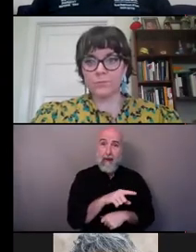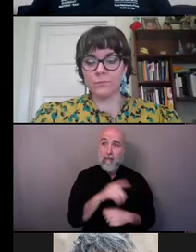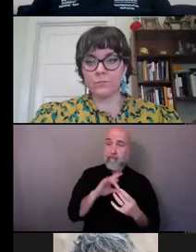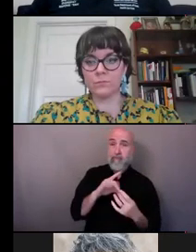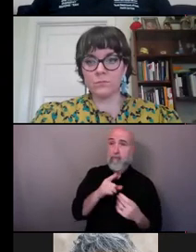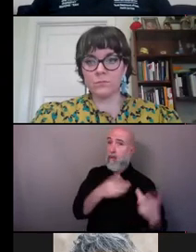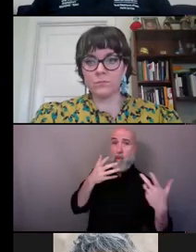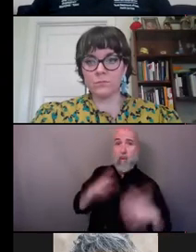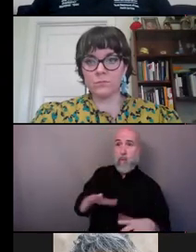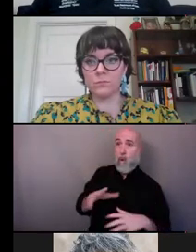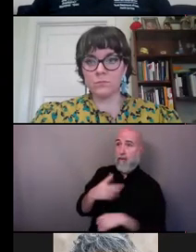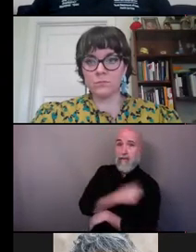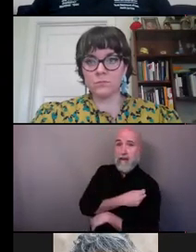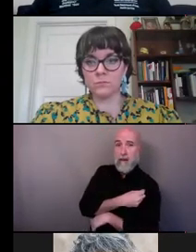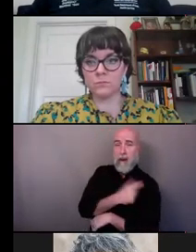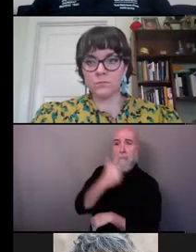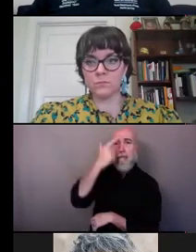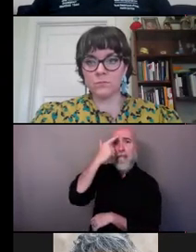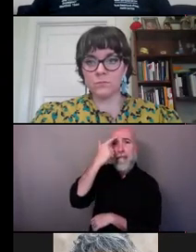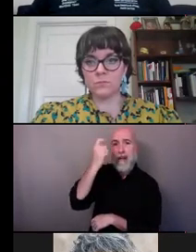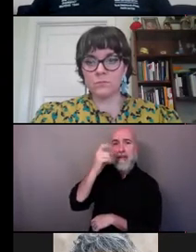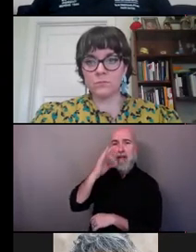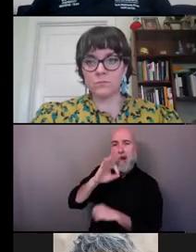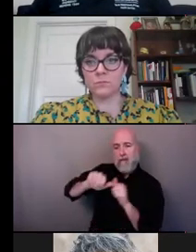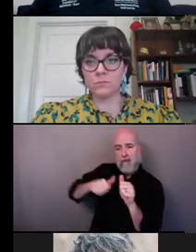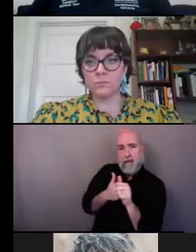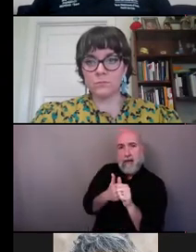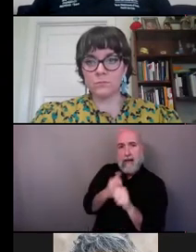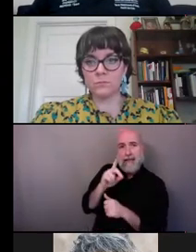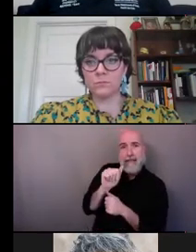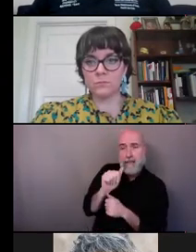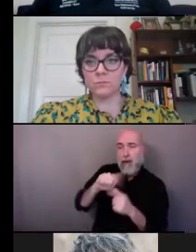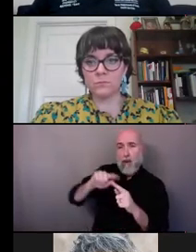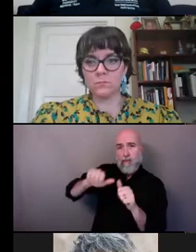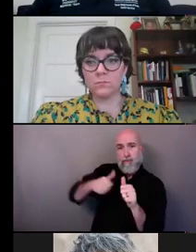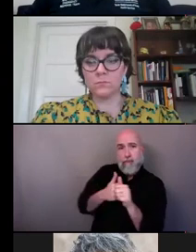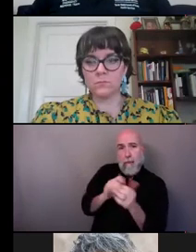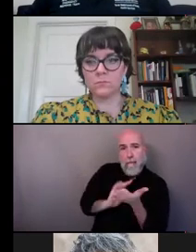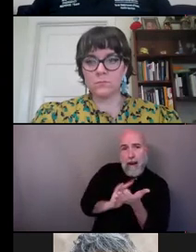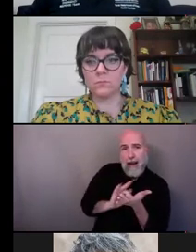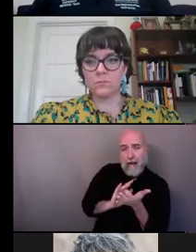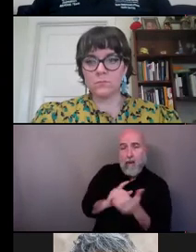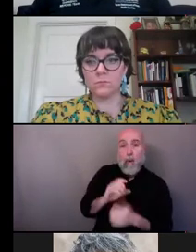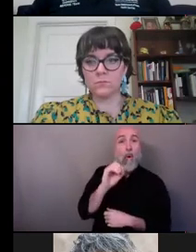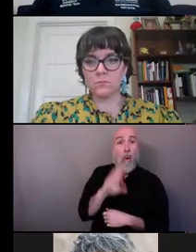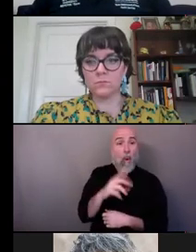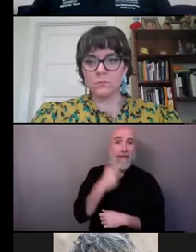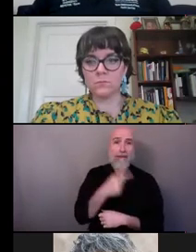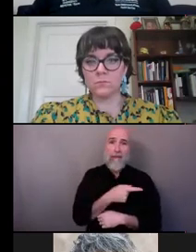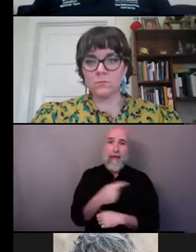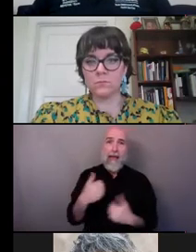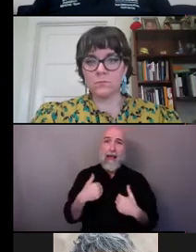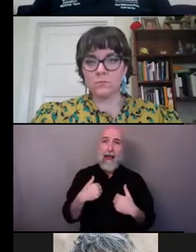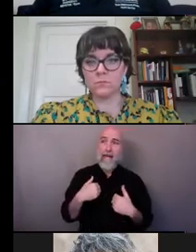get the vaccine because of some kind of underlying disability or medical condition, or because they have